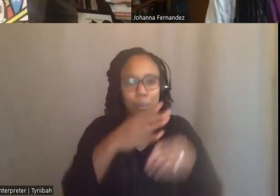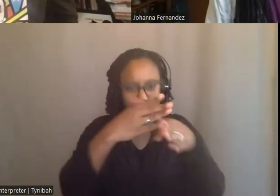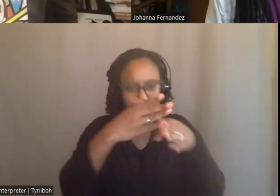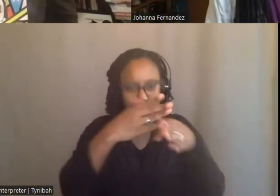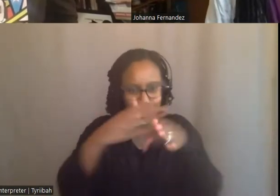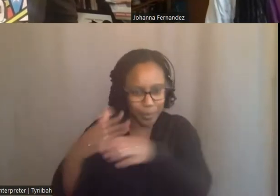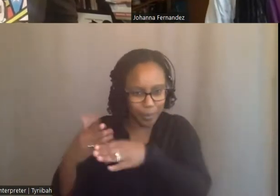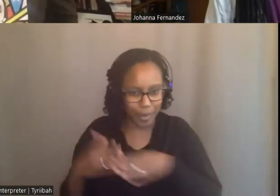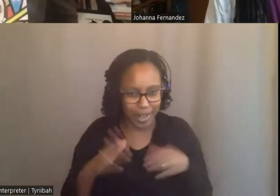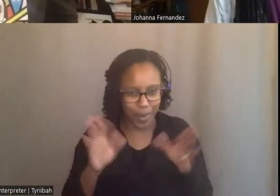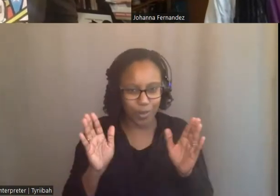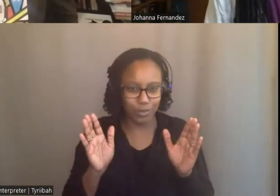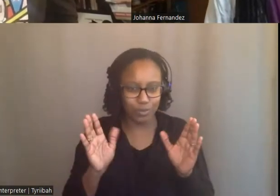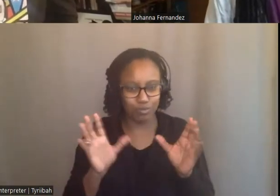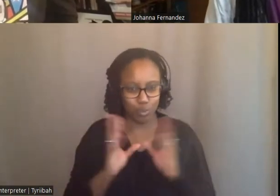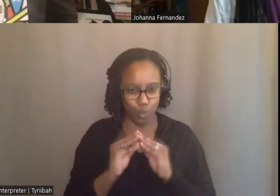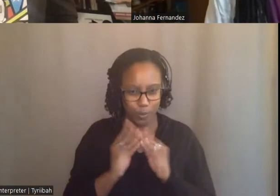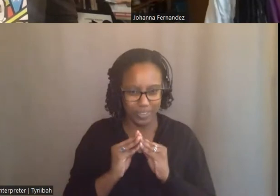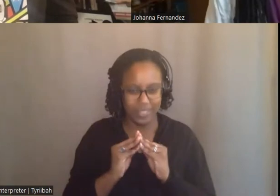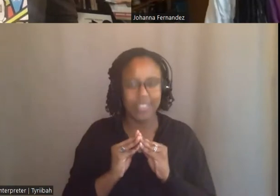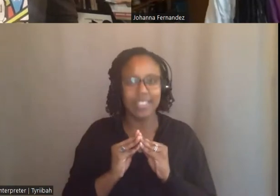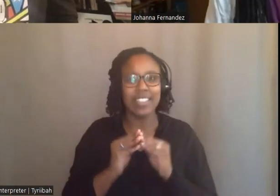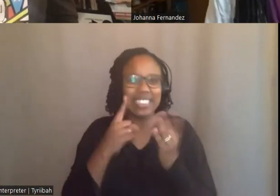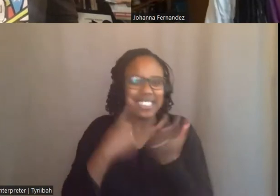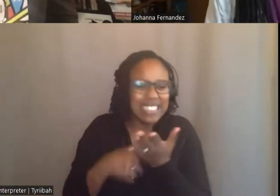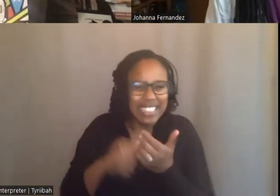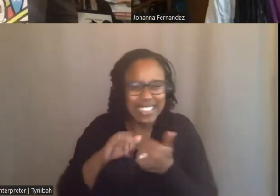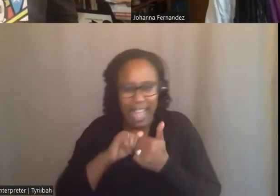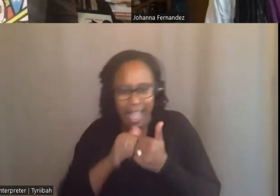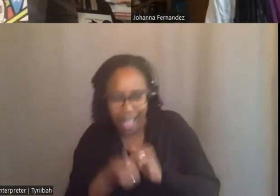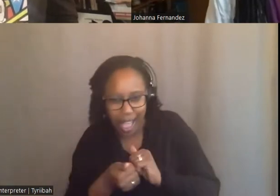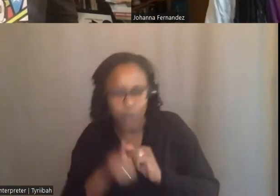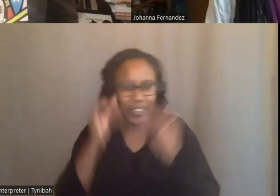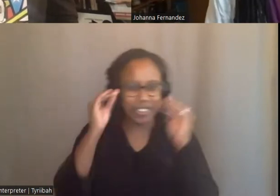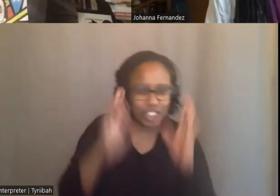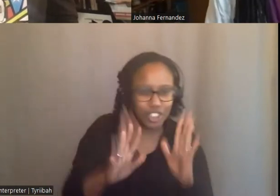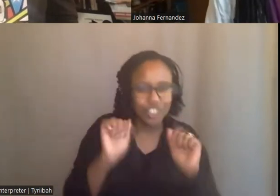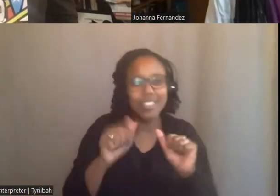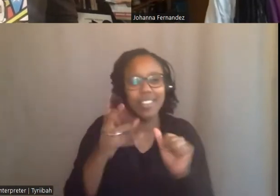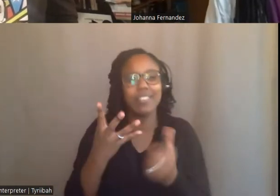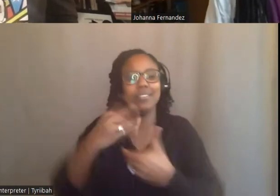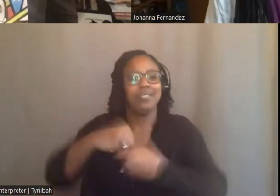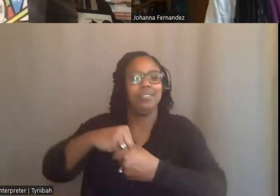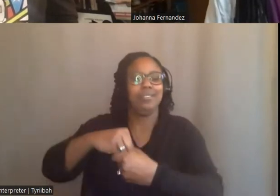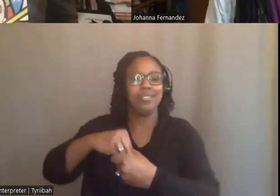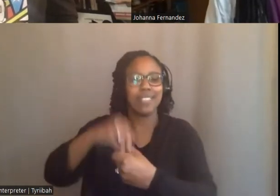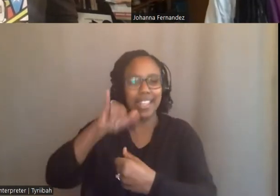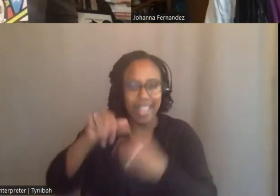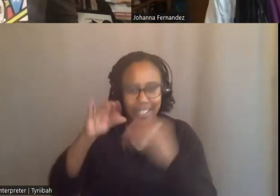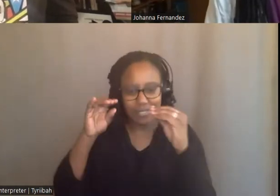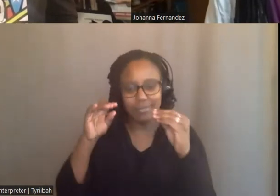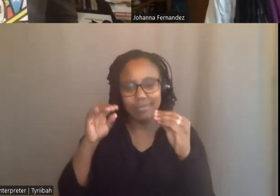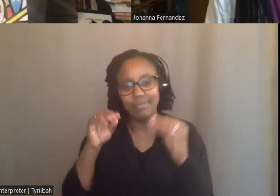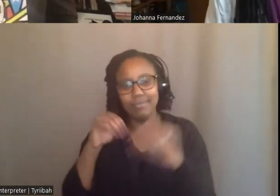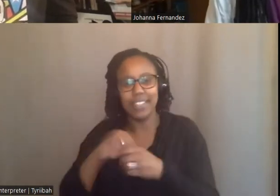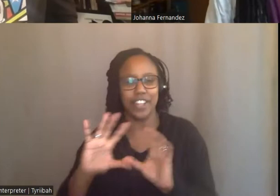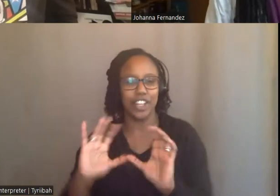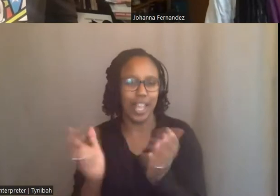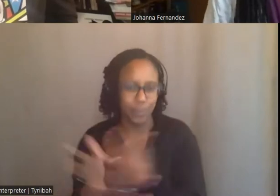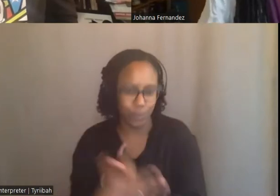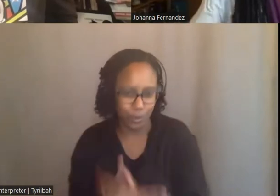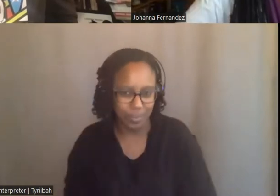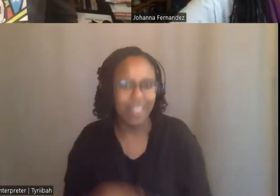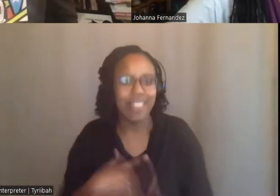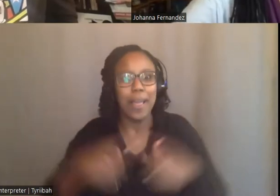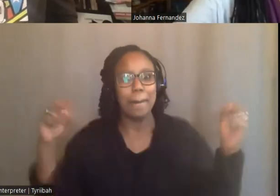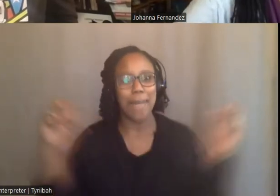implement that in their classroom, and then come back and ask you more questions from the presentation. But I thought I'd do one more